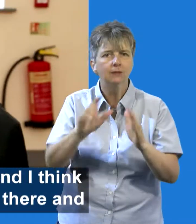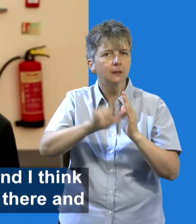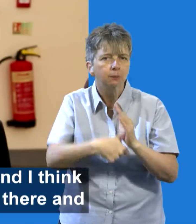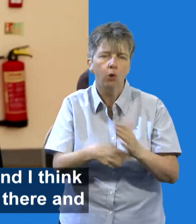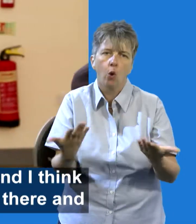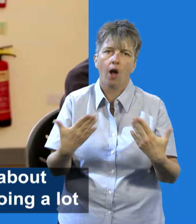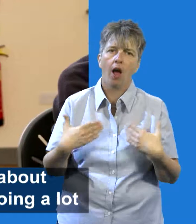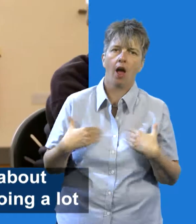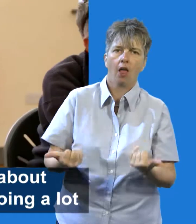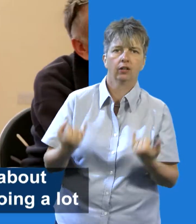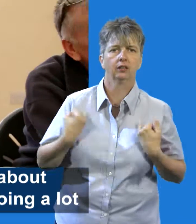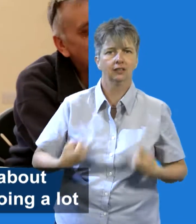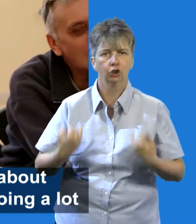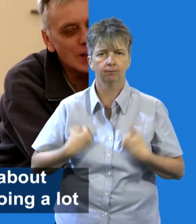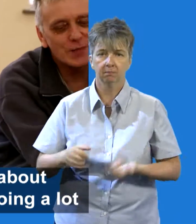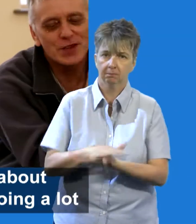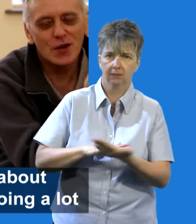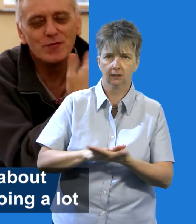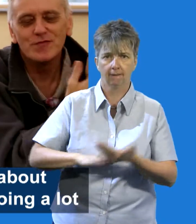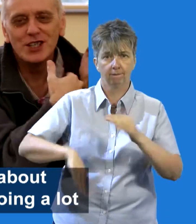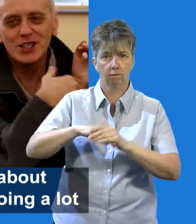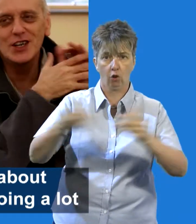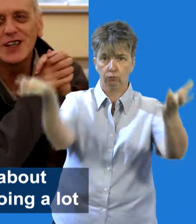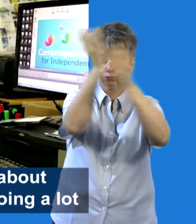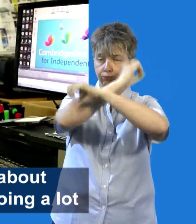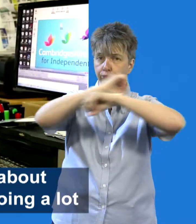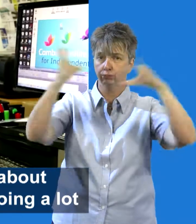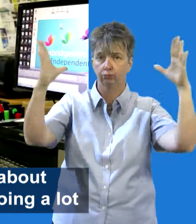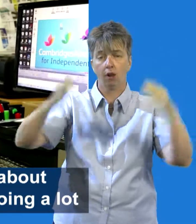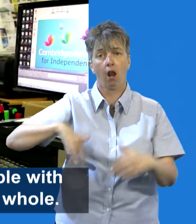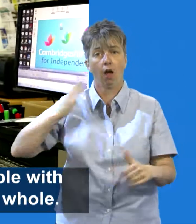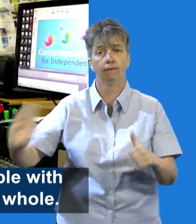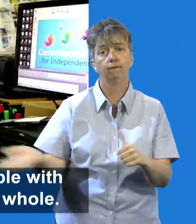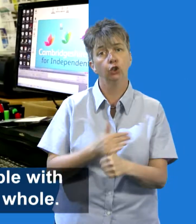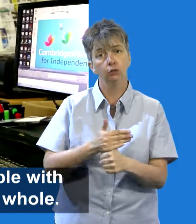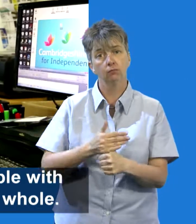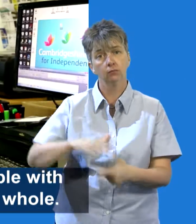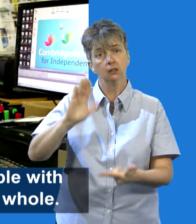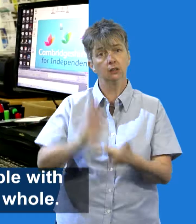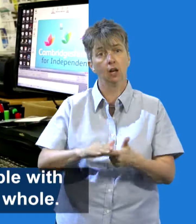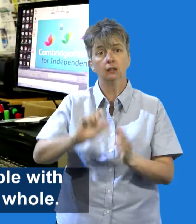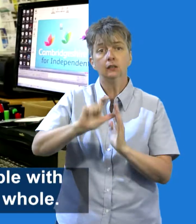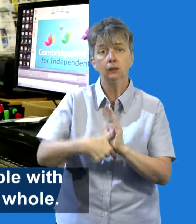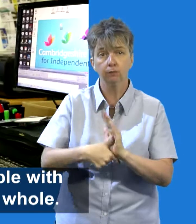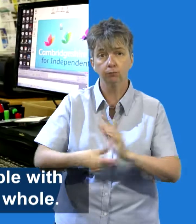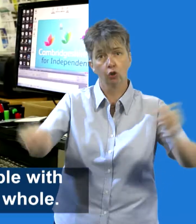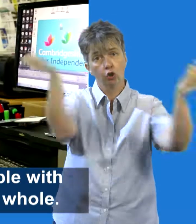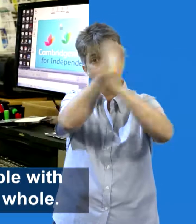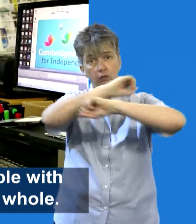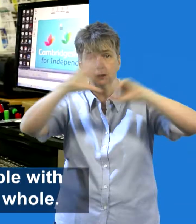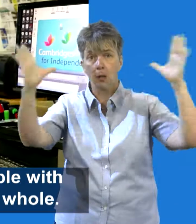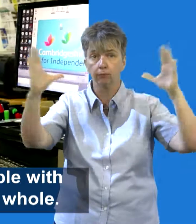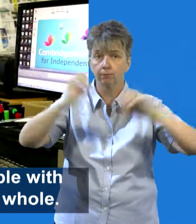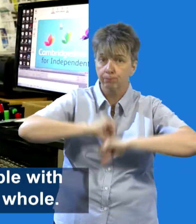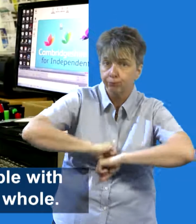concept out there and let people know that it's just about engagement, then we would be doing a lot to improve things, both for people with disabilities